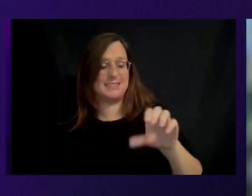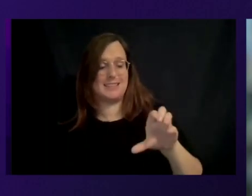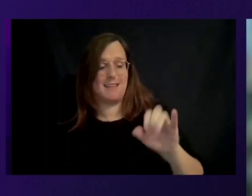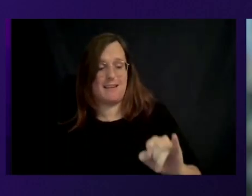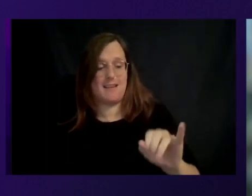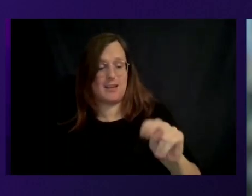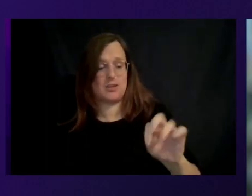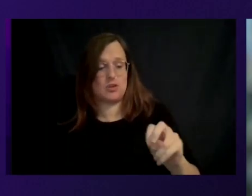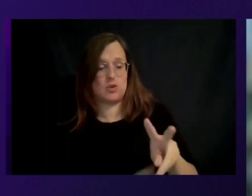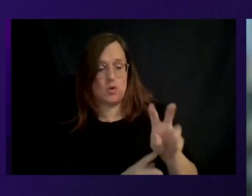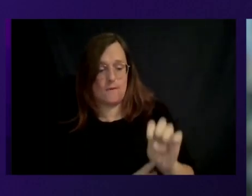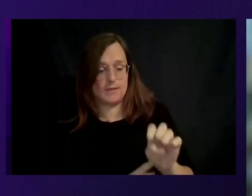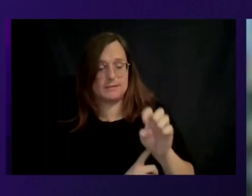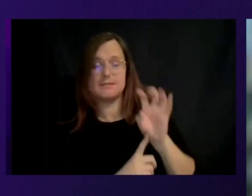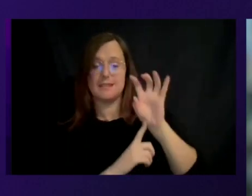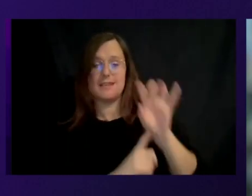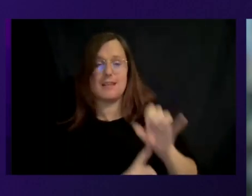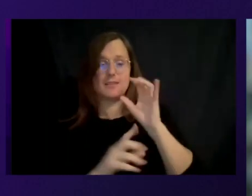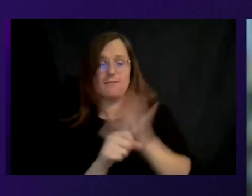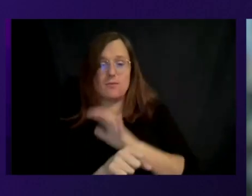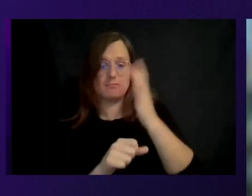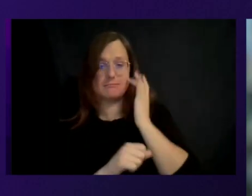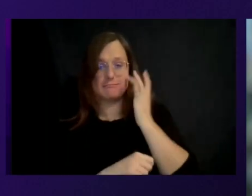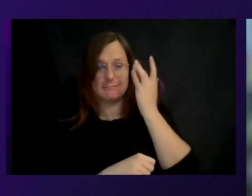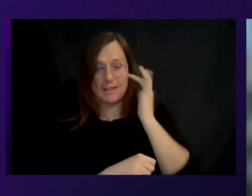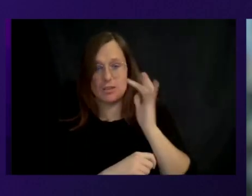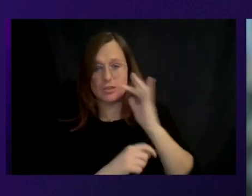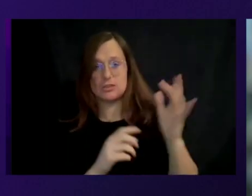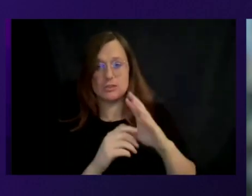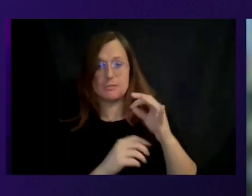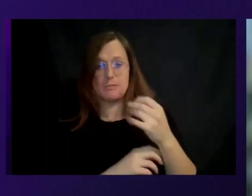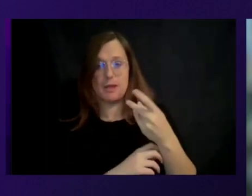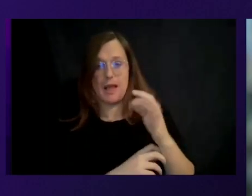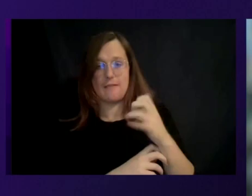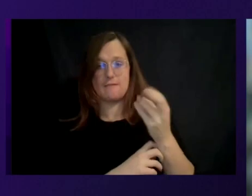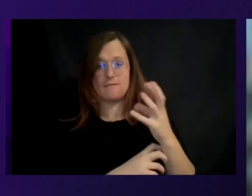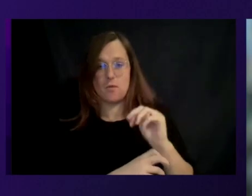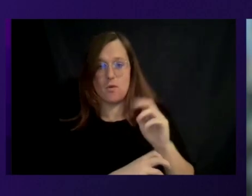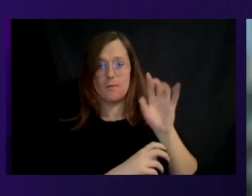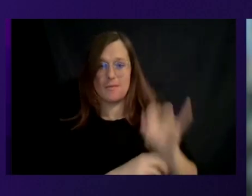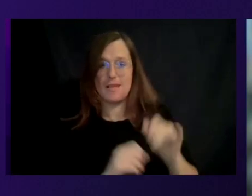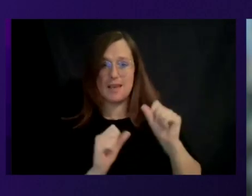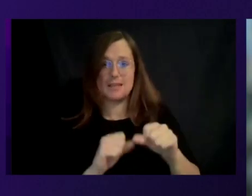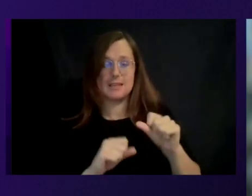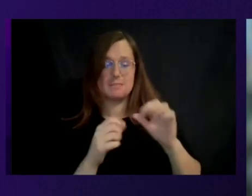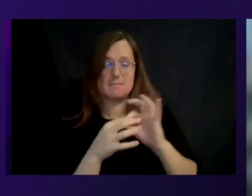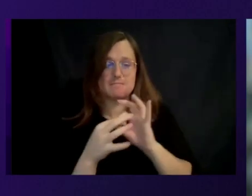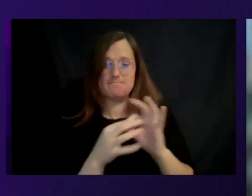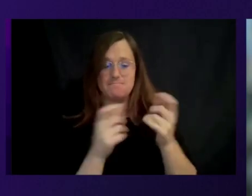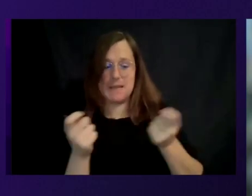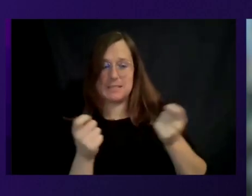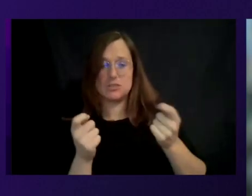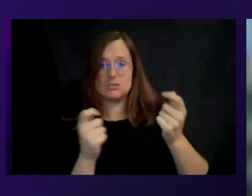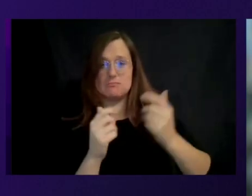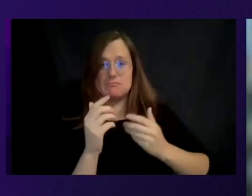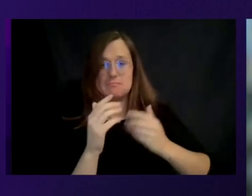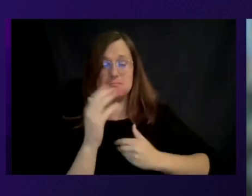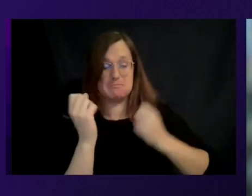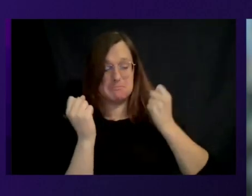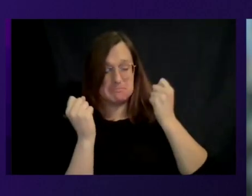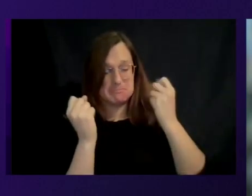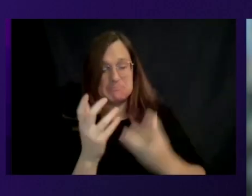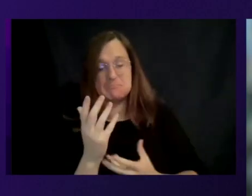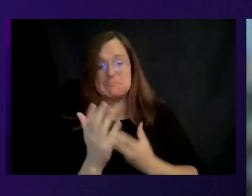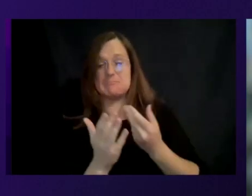intelligence platform for institutional investors that need to be able to manage up to billions of dollars of investments. Now, when SEI Novus